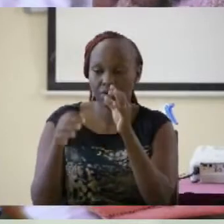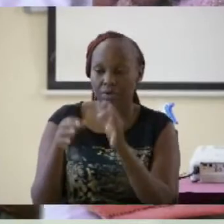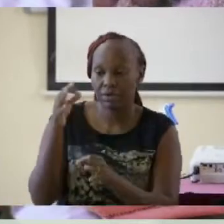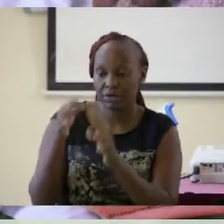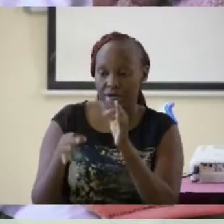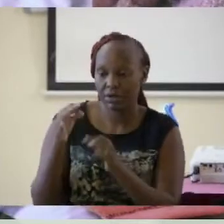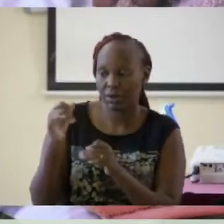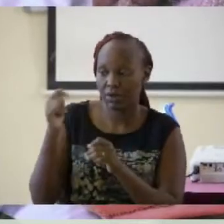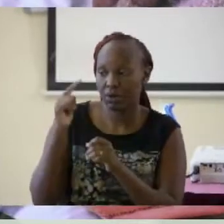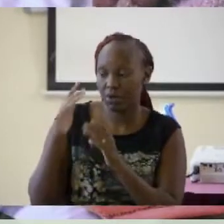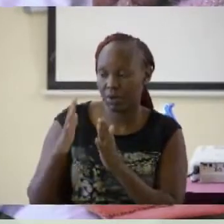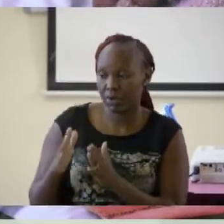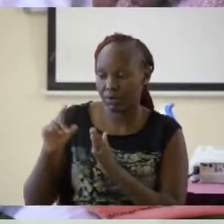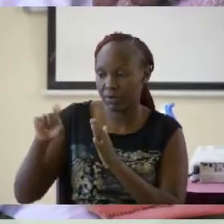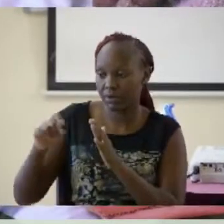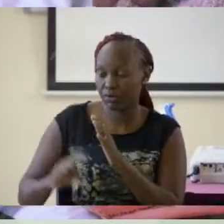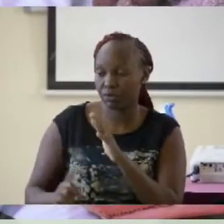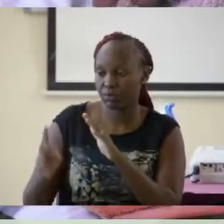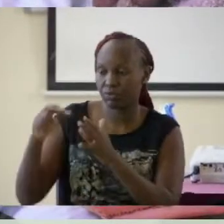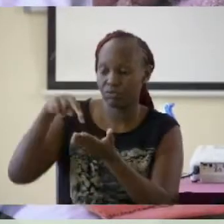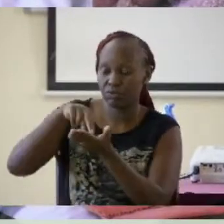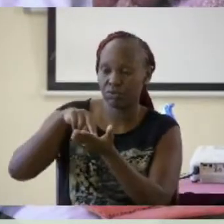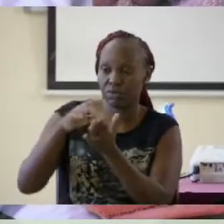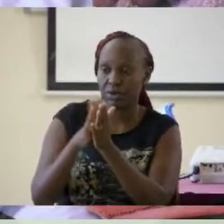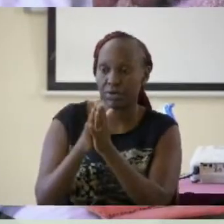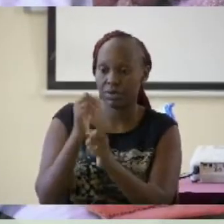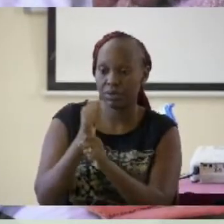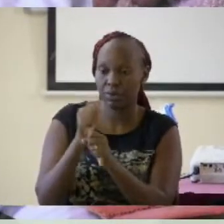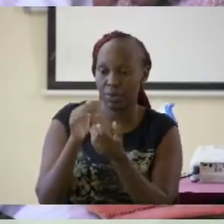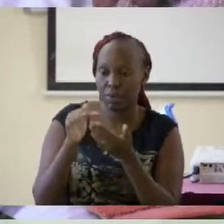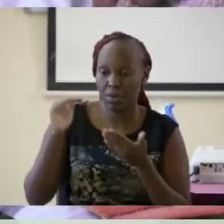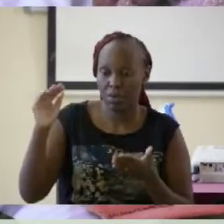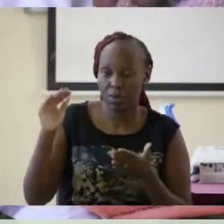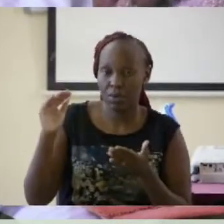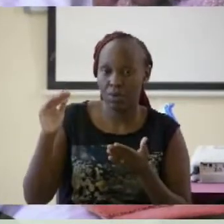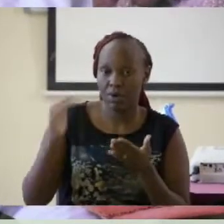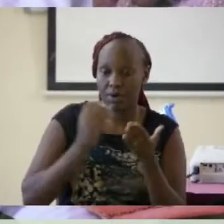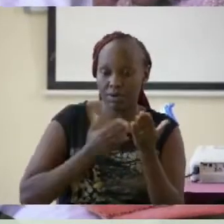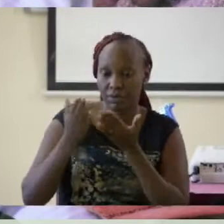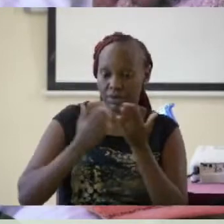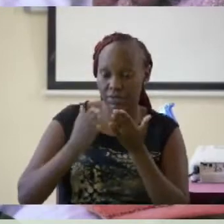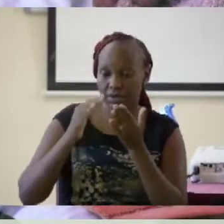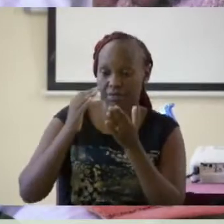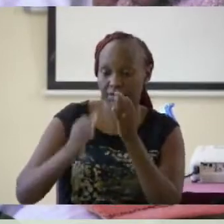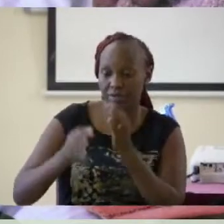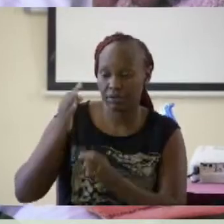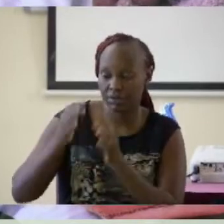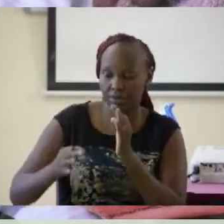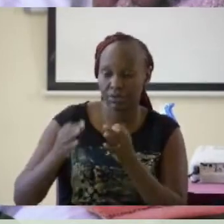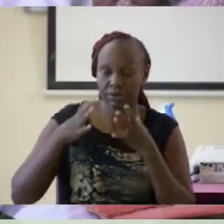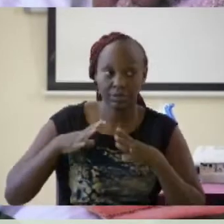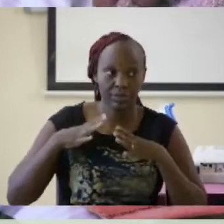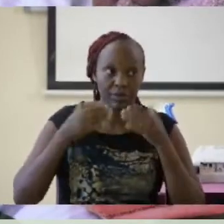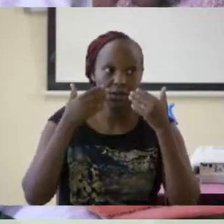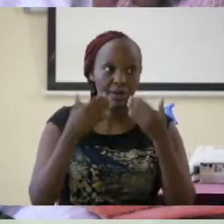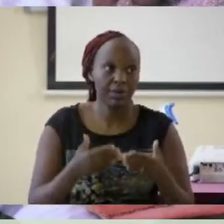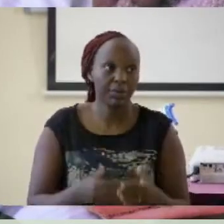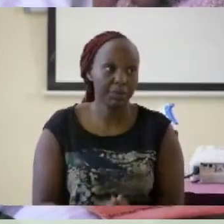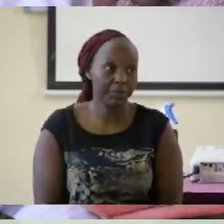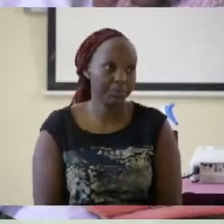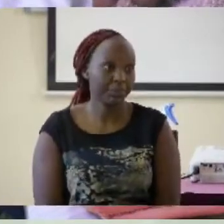or lawyers, should rise up and try to do more as we serve justice to the people. Thank you so